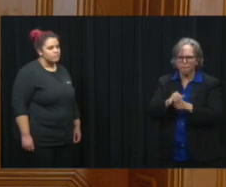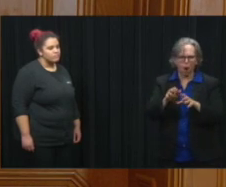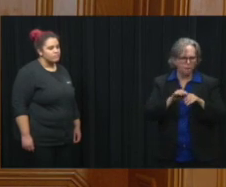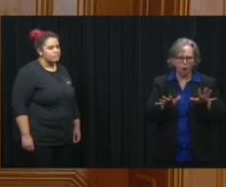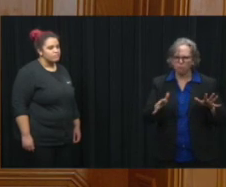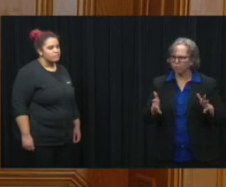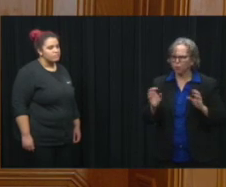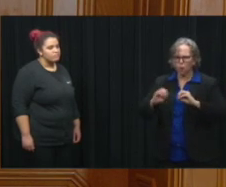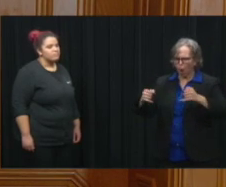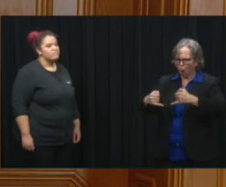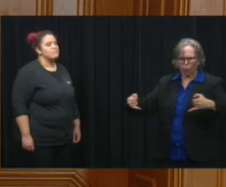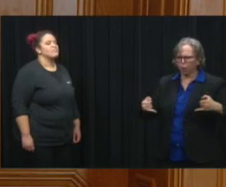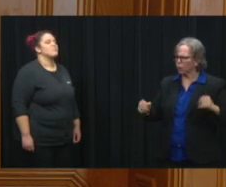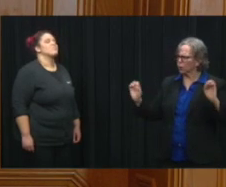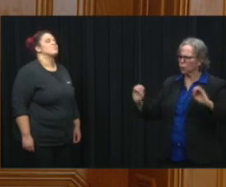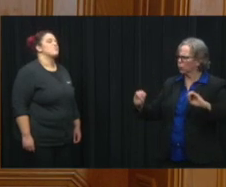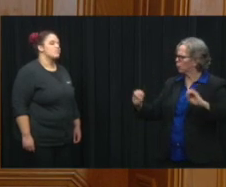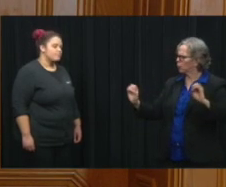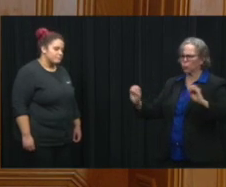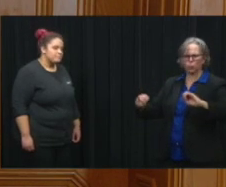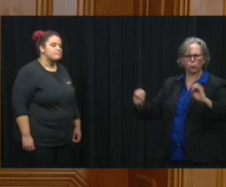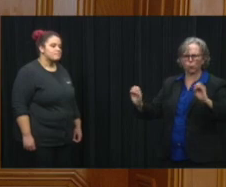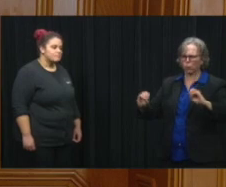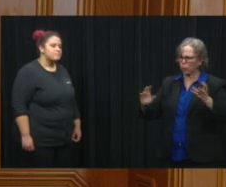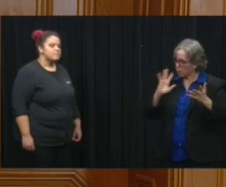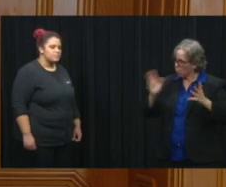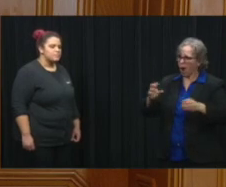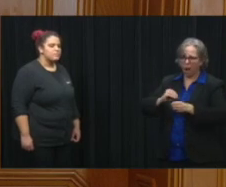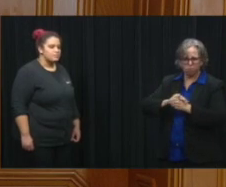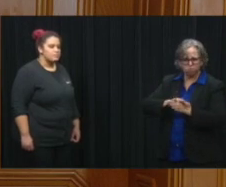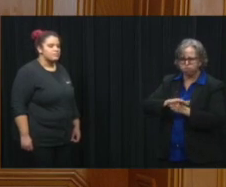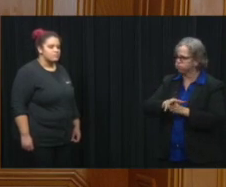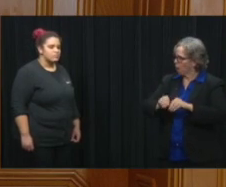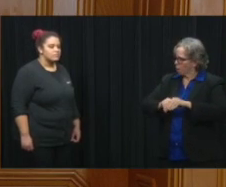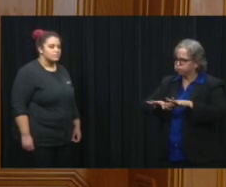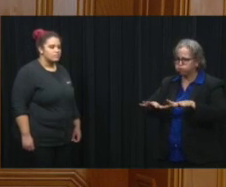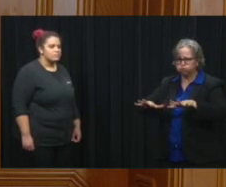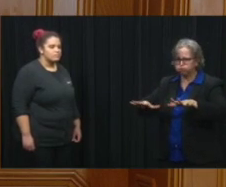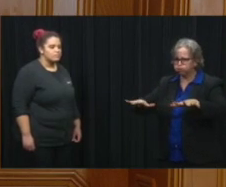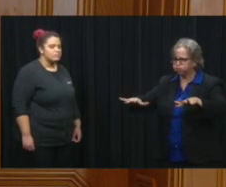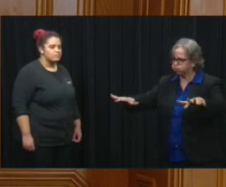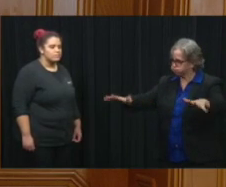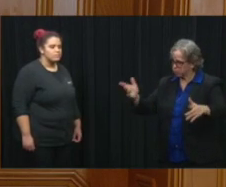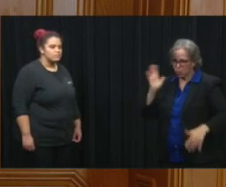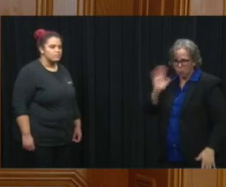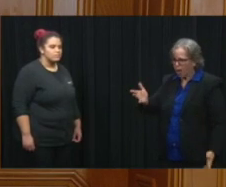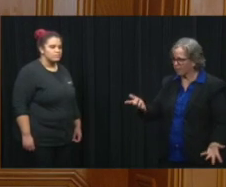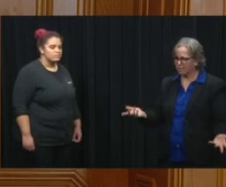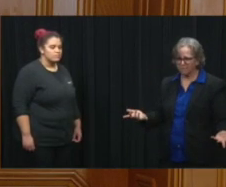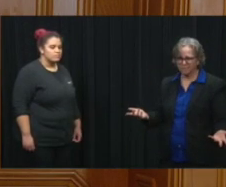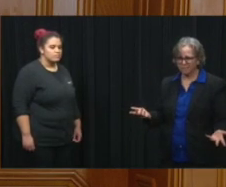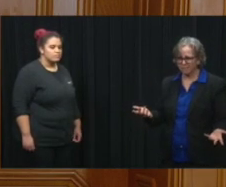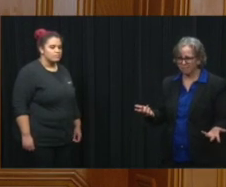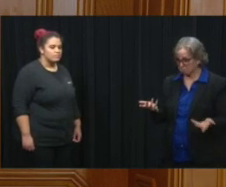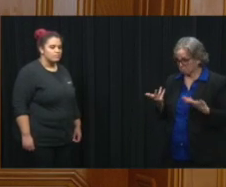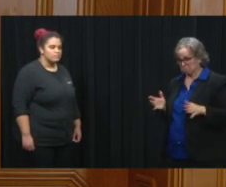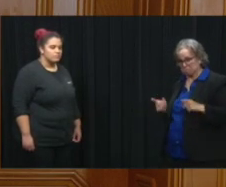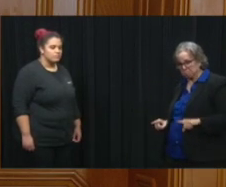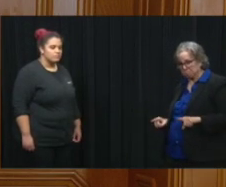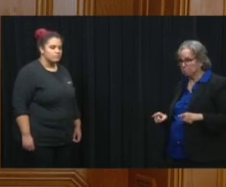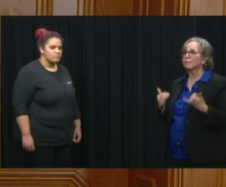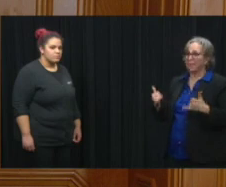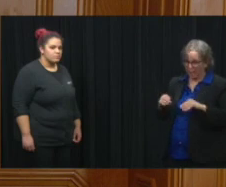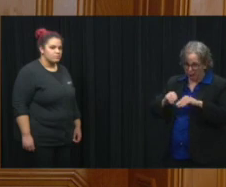what state it's in. So it's coming. Now, there is